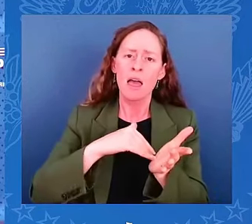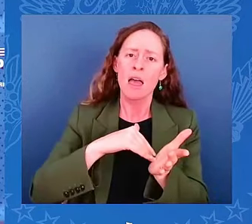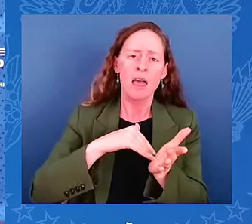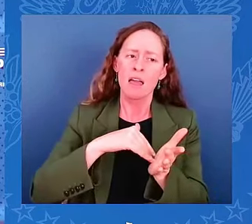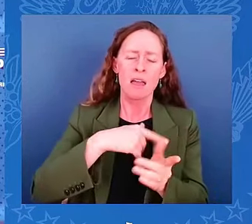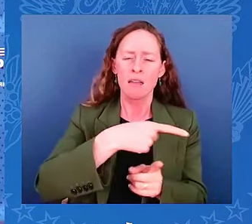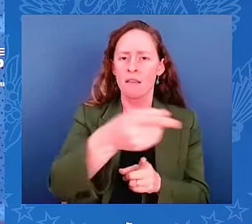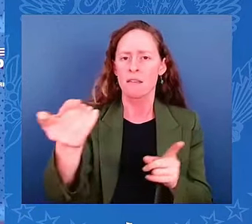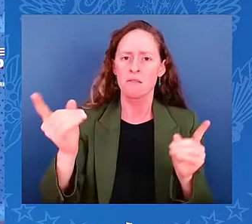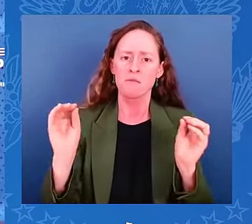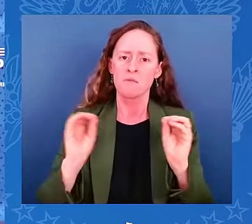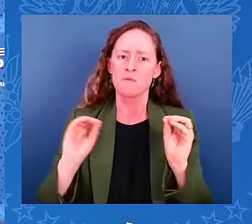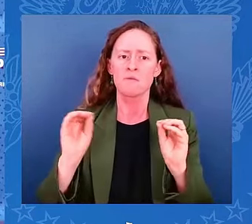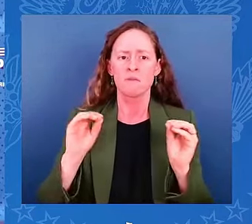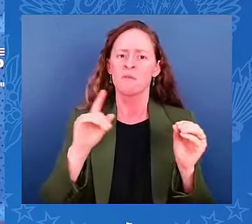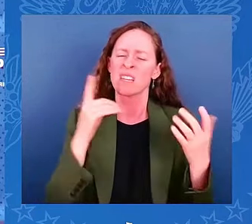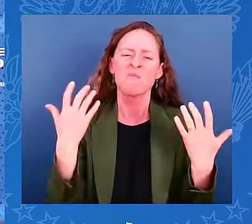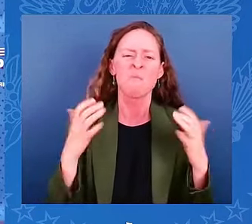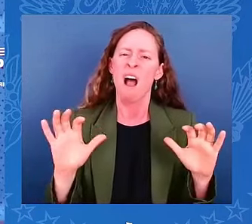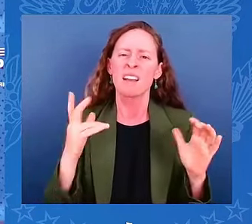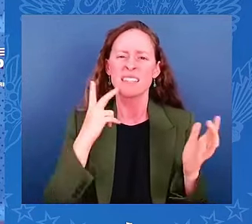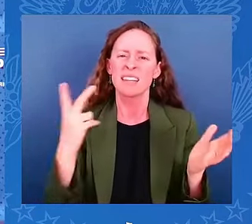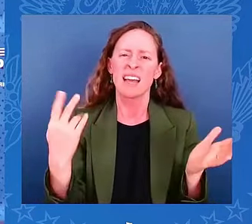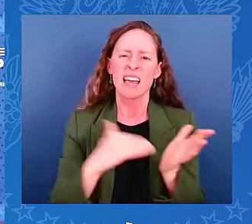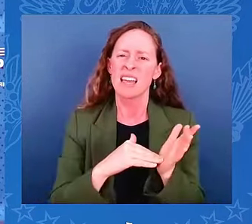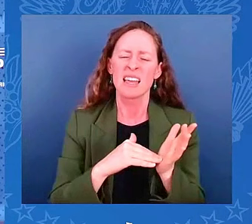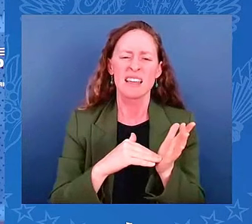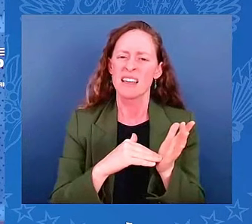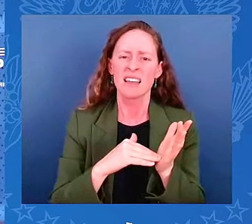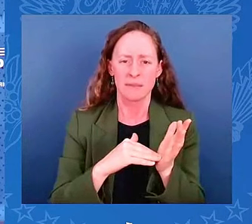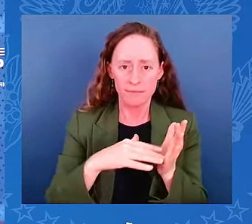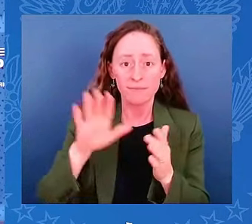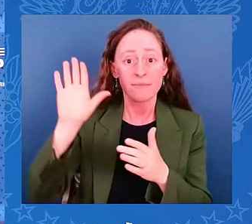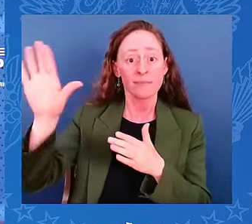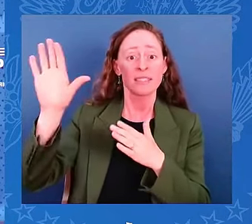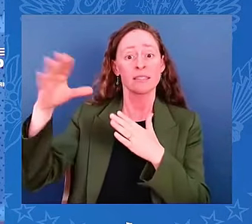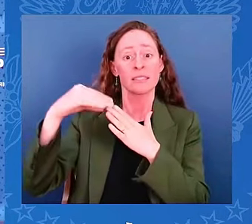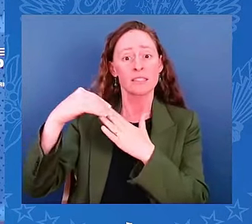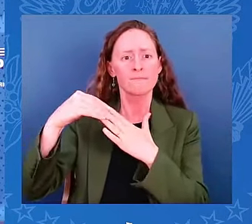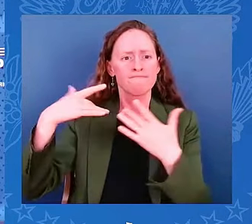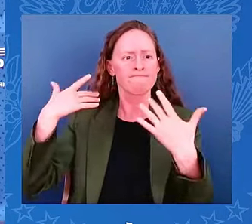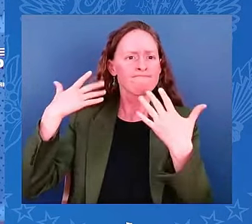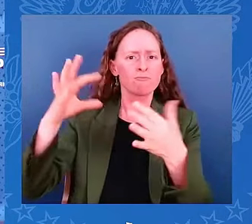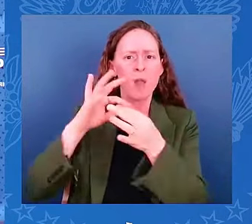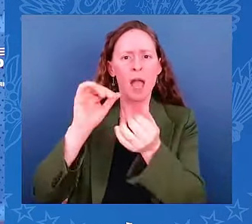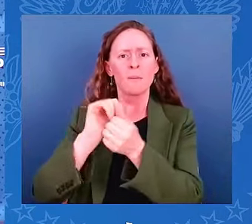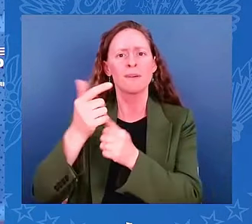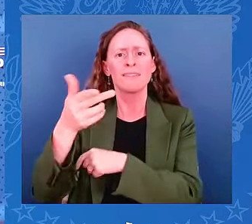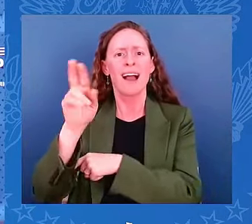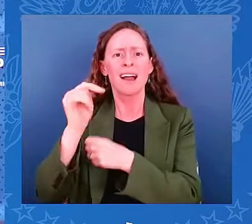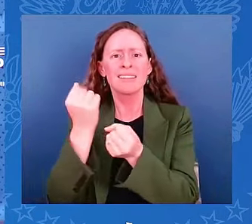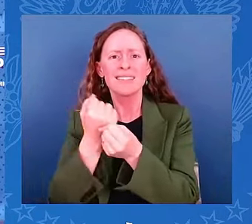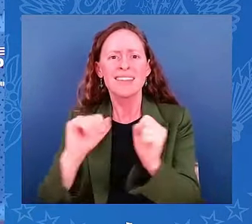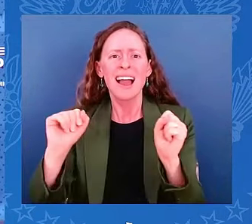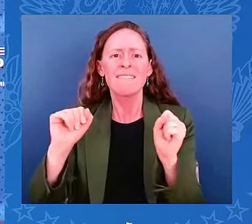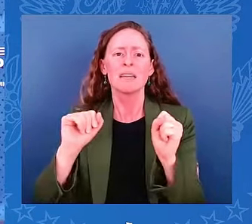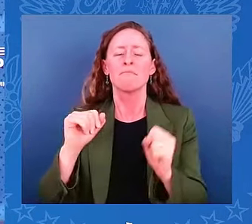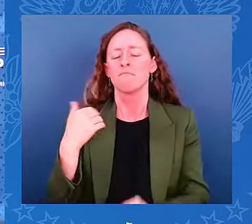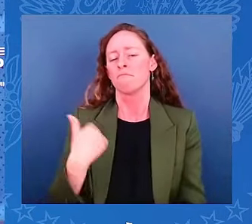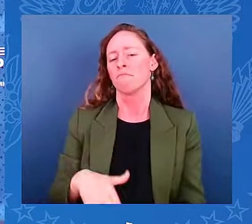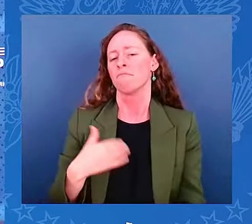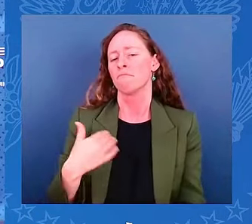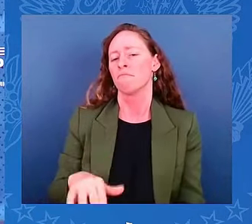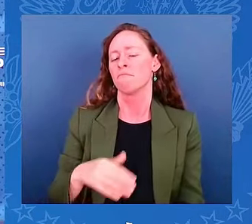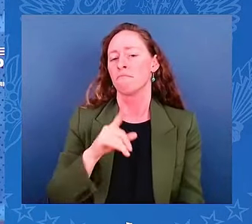His leadership on gun safety honors Juwan and the countless people who have been taken by senseless gun violence in